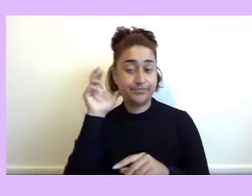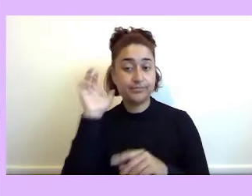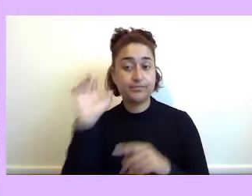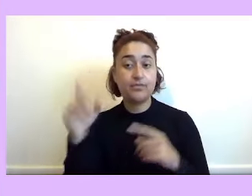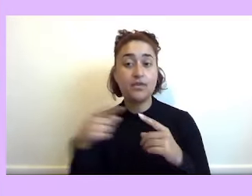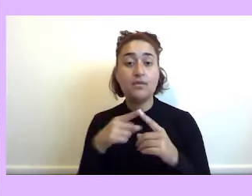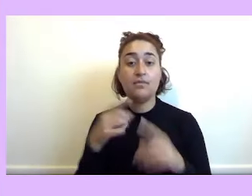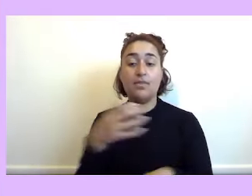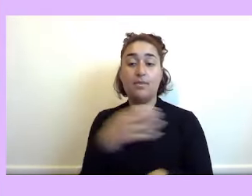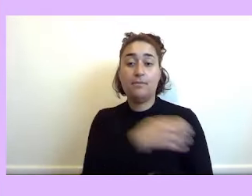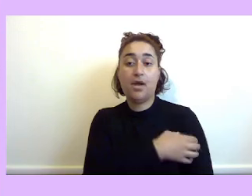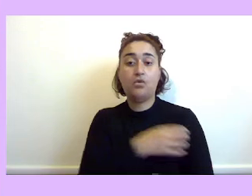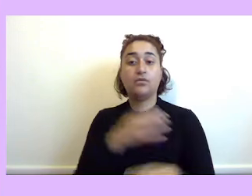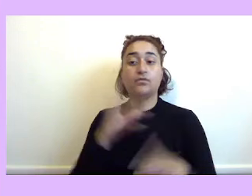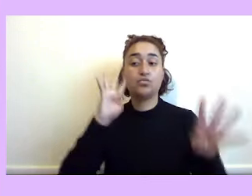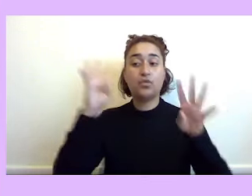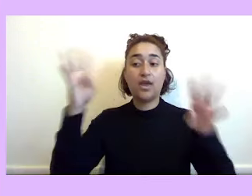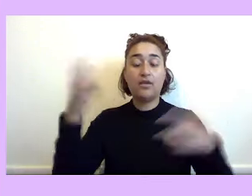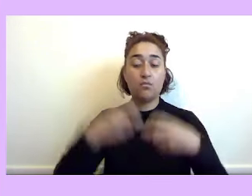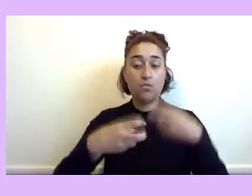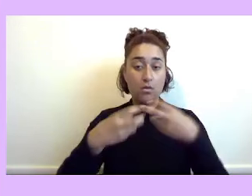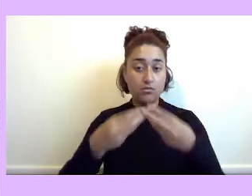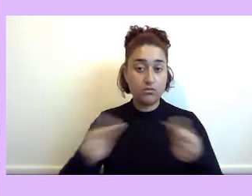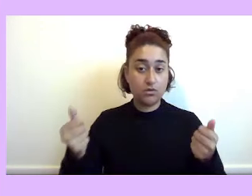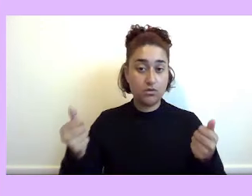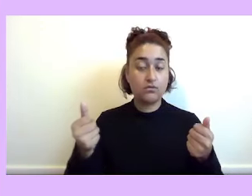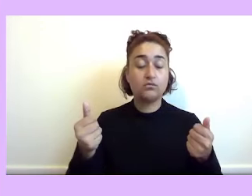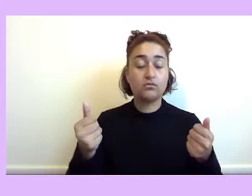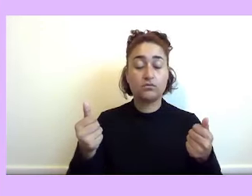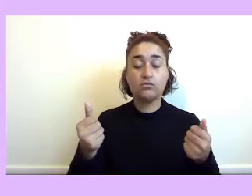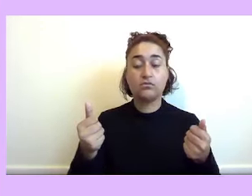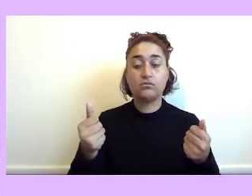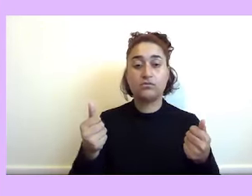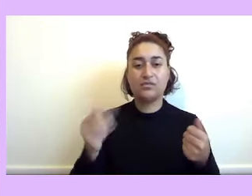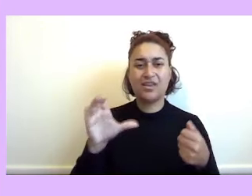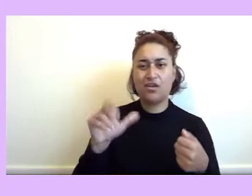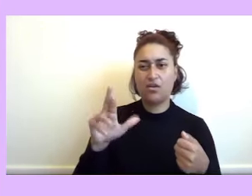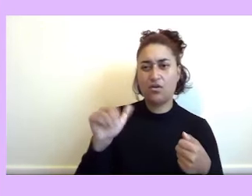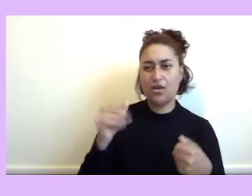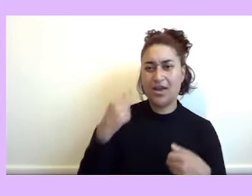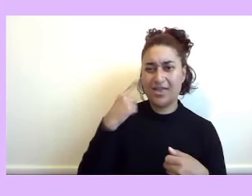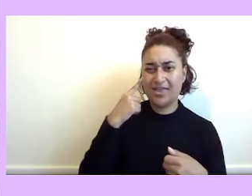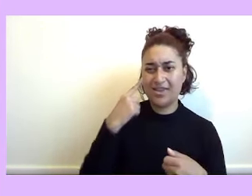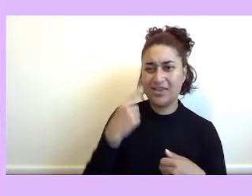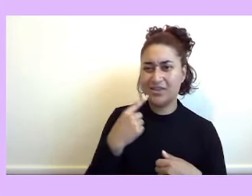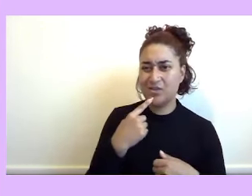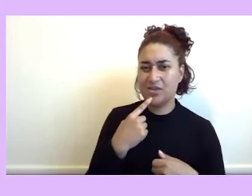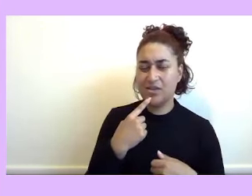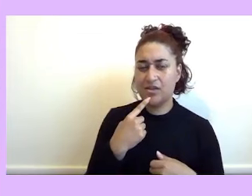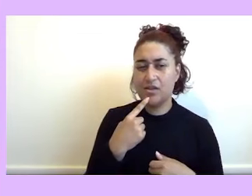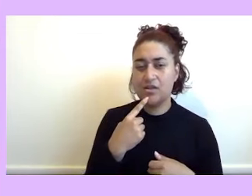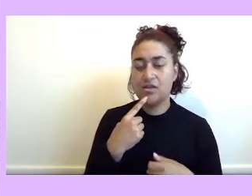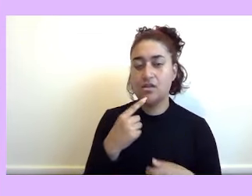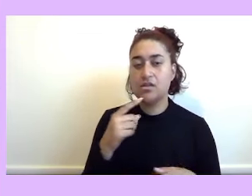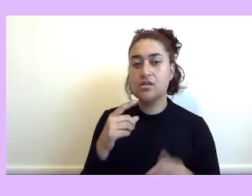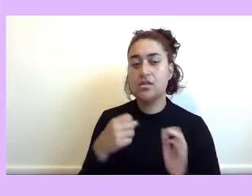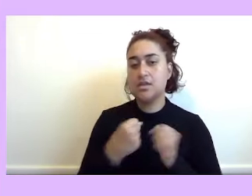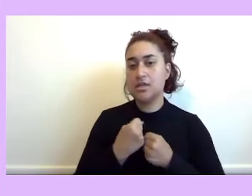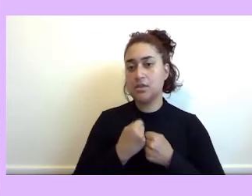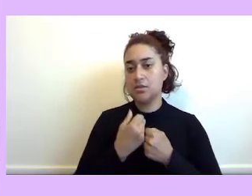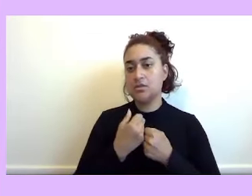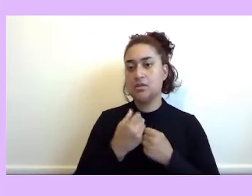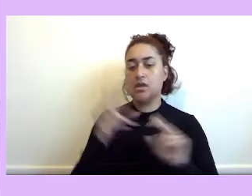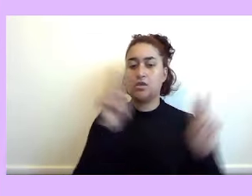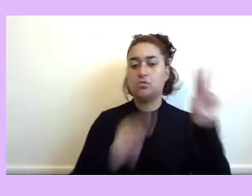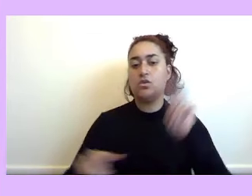creative problem solving, and about, Cara, I think you said that it's an exploration of community